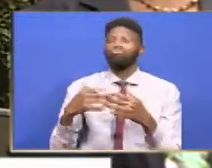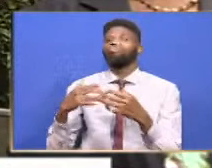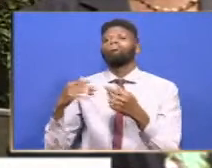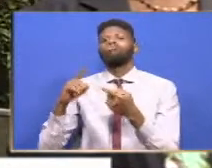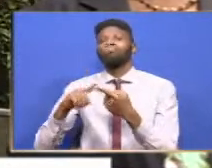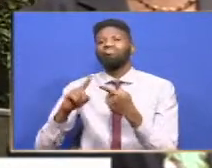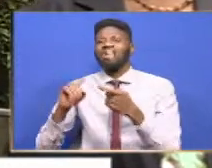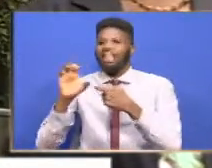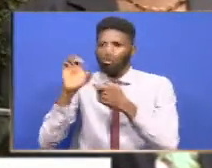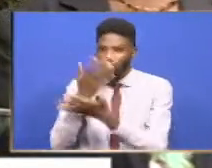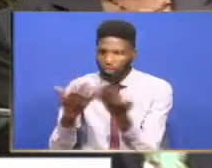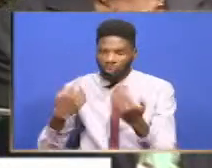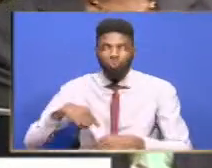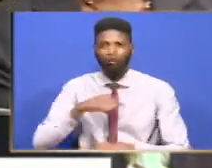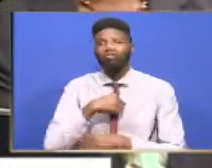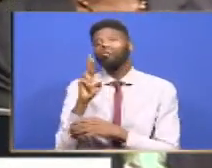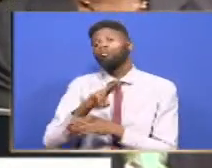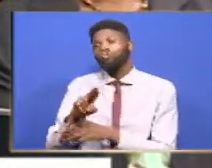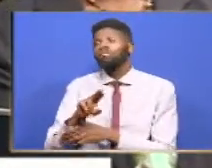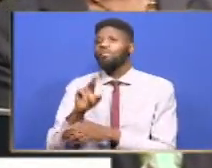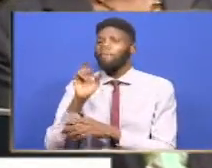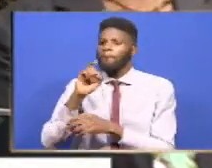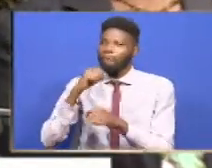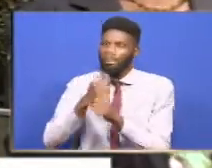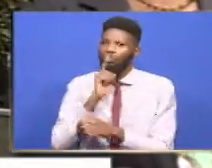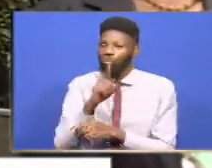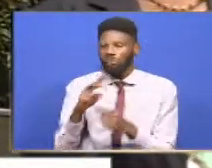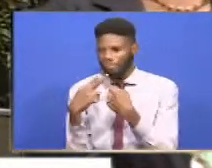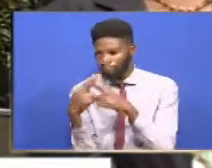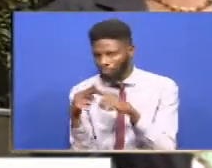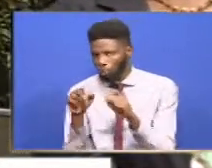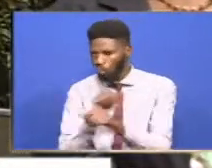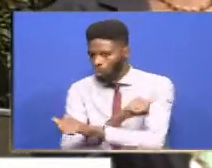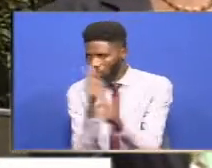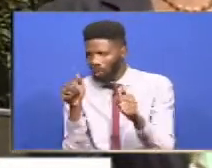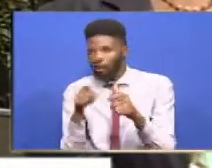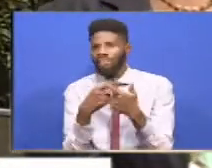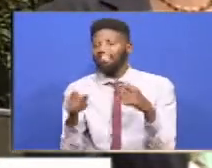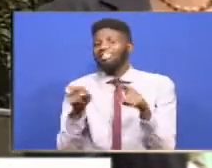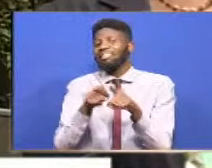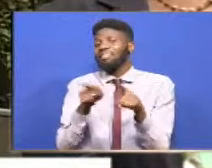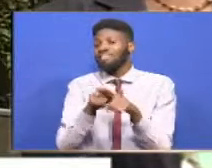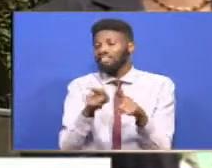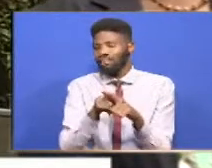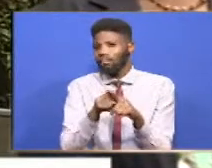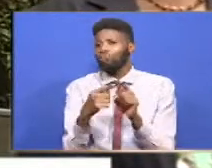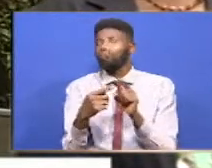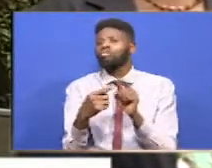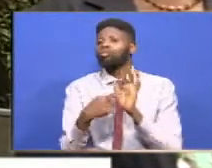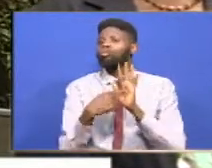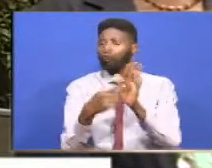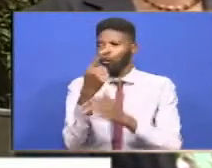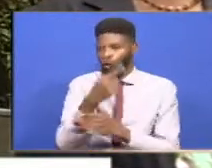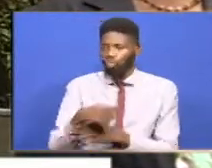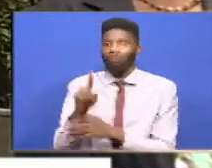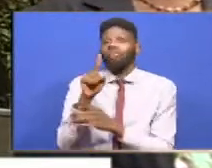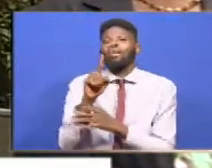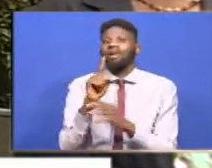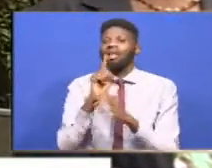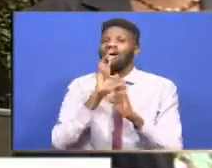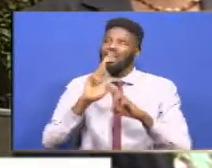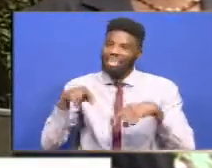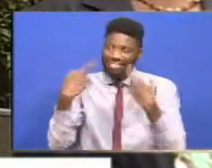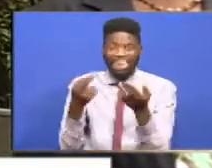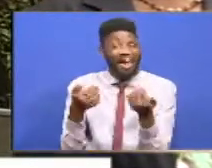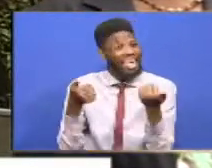use, that they are properly calibrated and they reflect the correct position, because any misjudgment